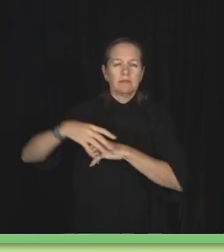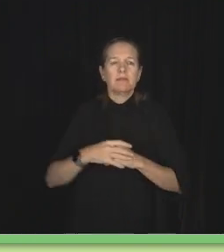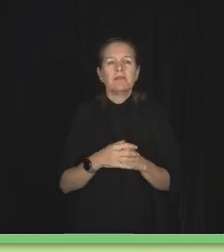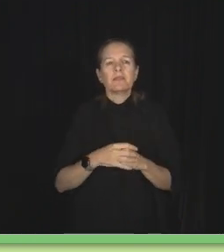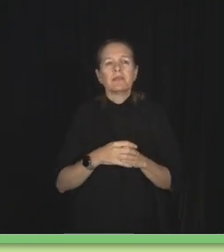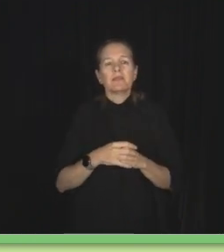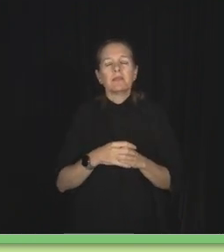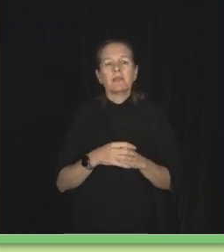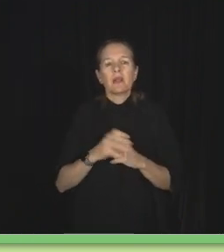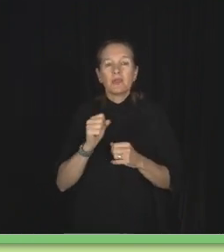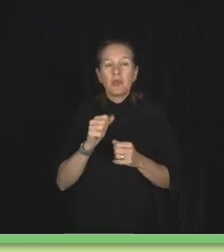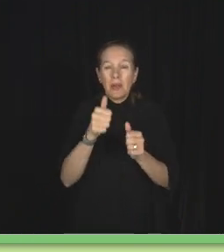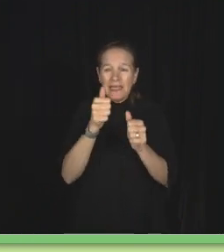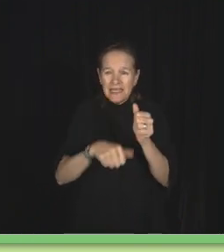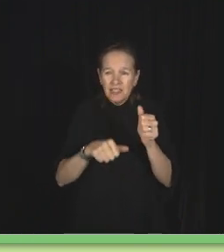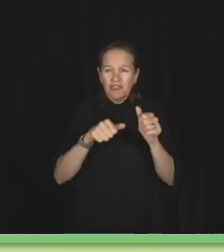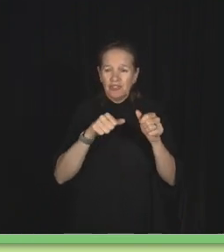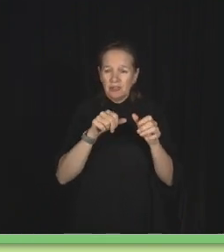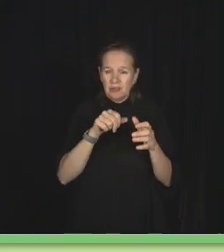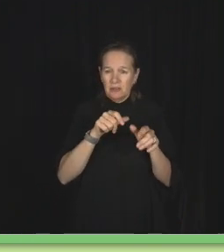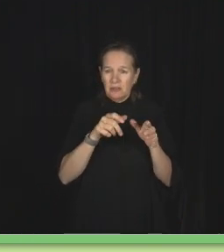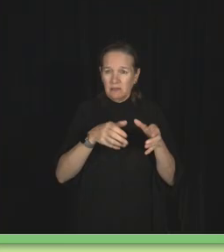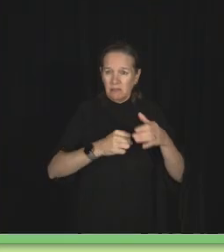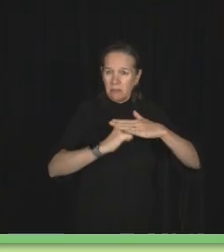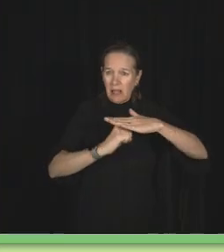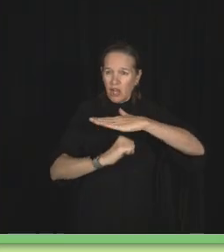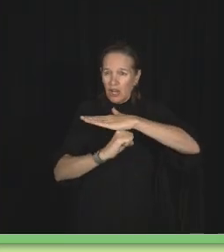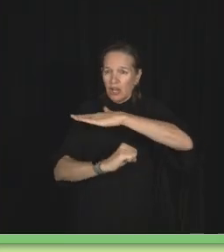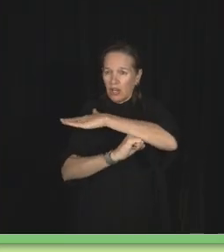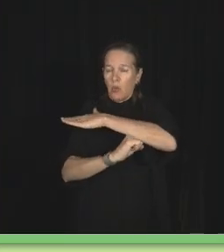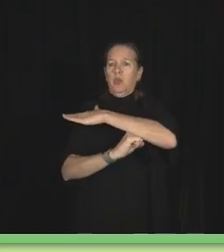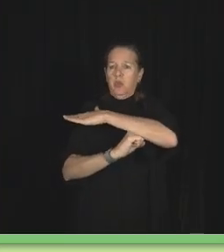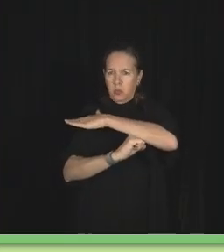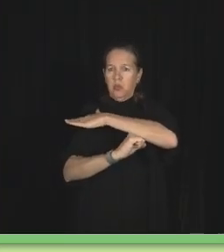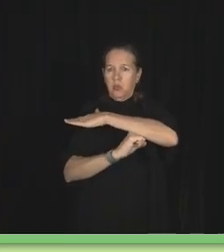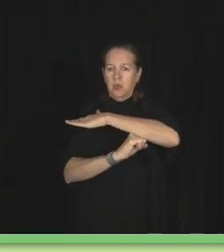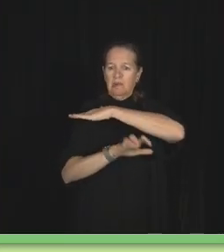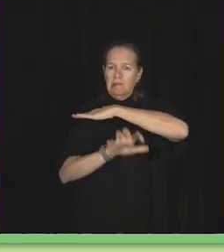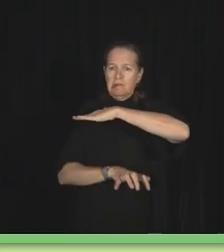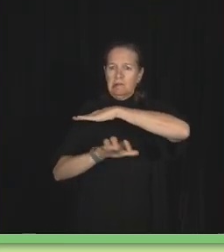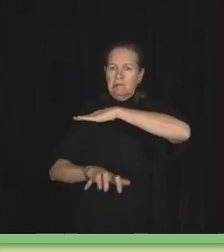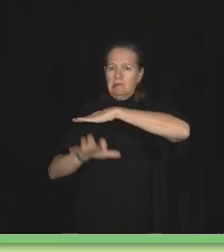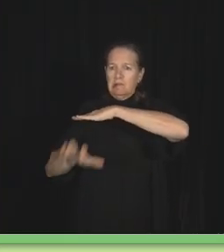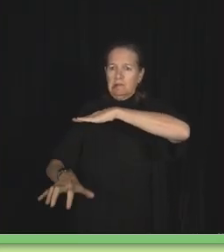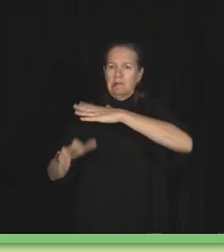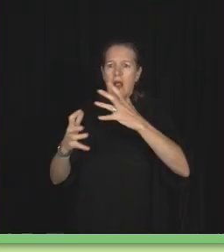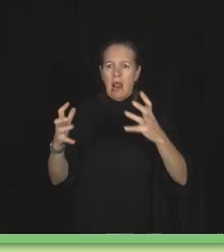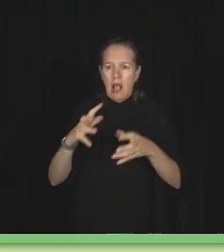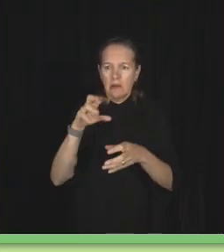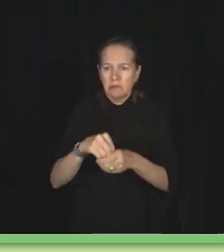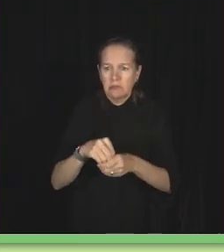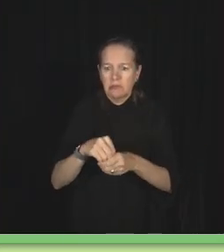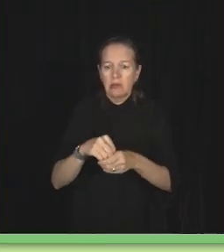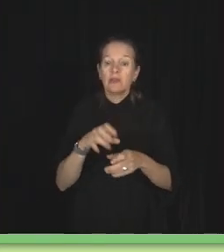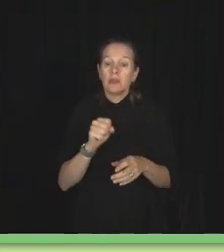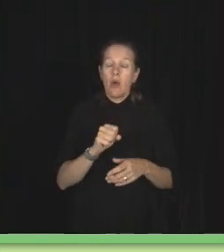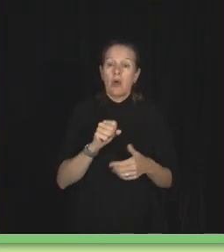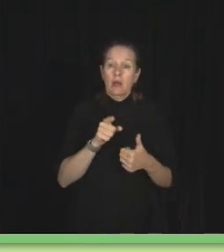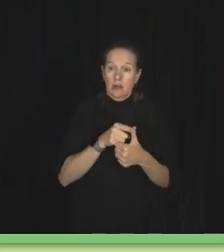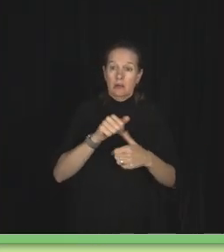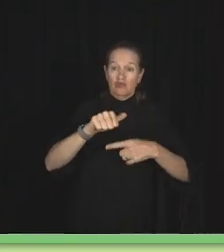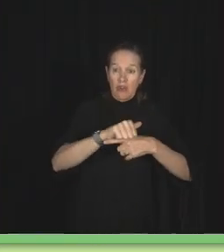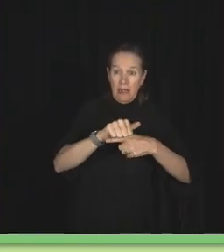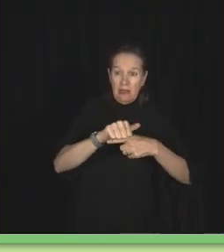are, each of them, quite large in scope. And it's really cool to see how, at the training layer, it's driven by